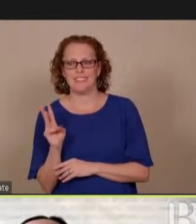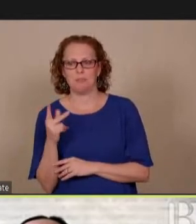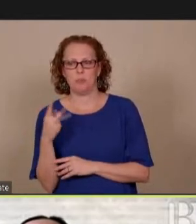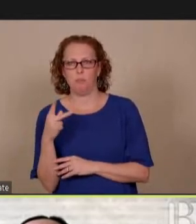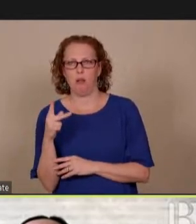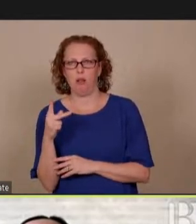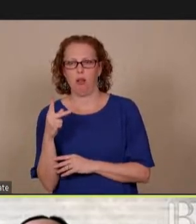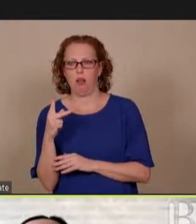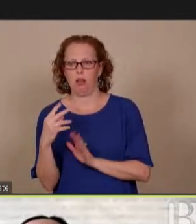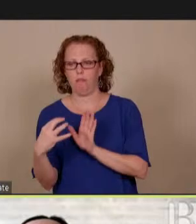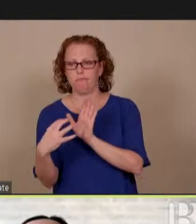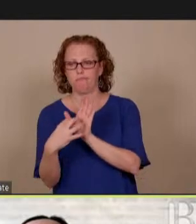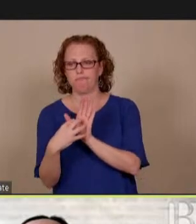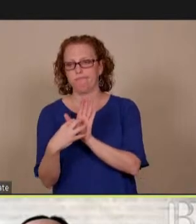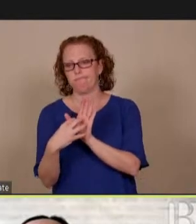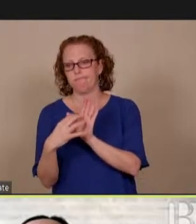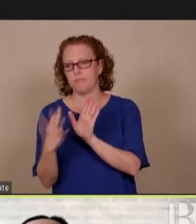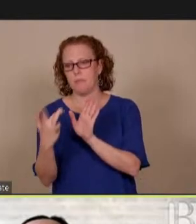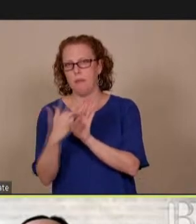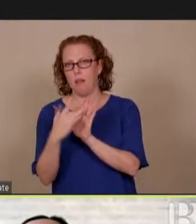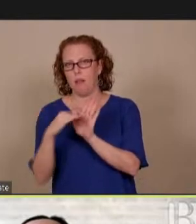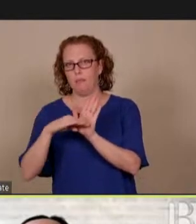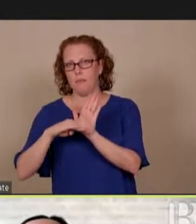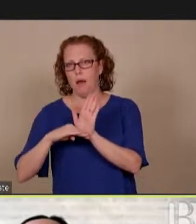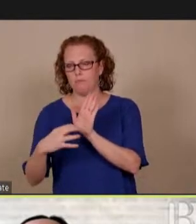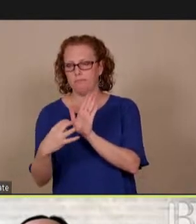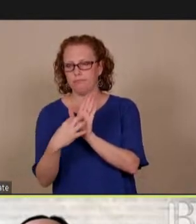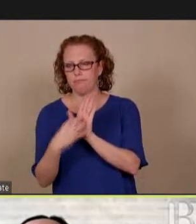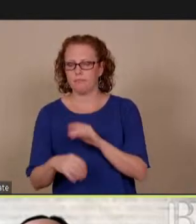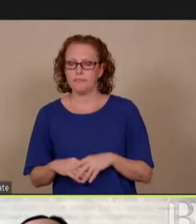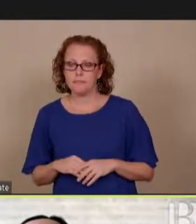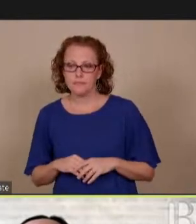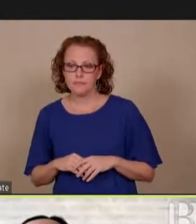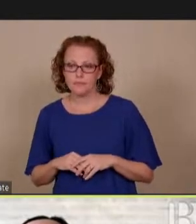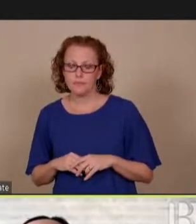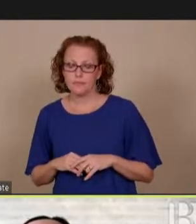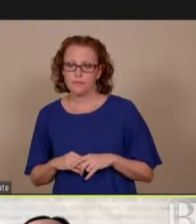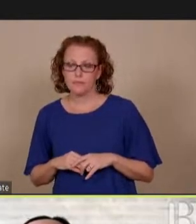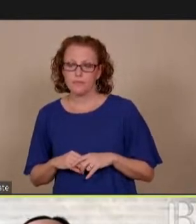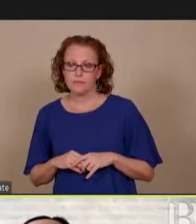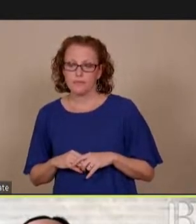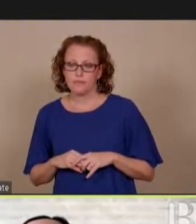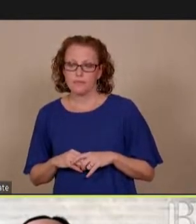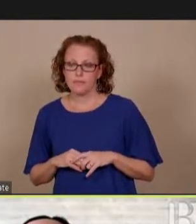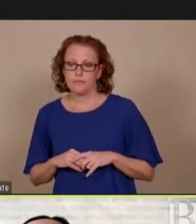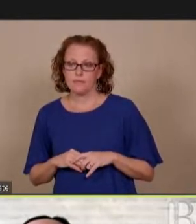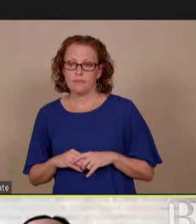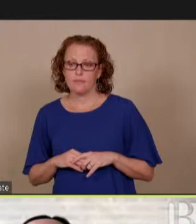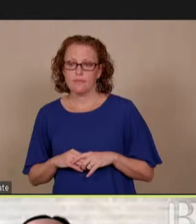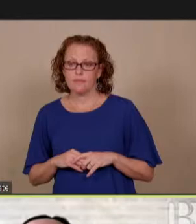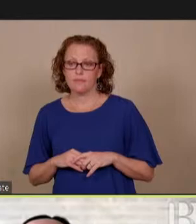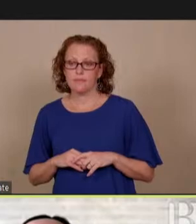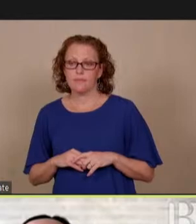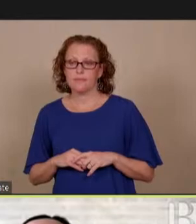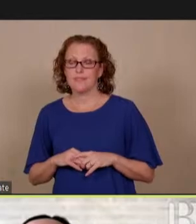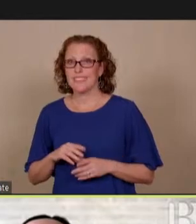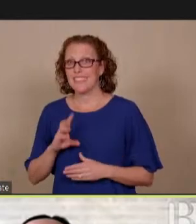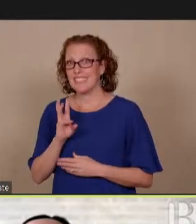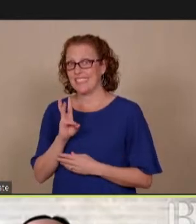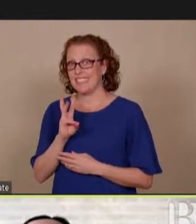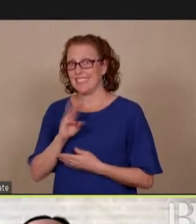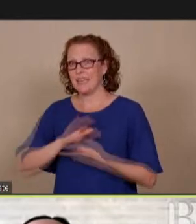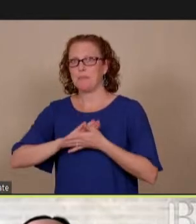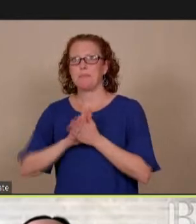well, but with the shapes kind of growing over to the north. District 6 has become District